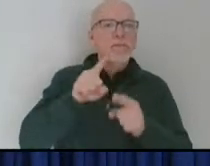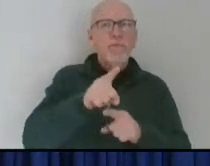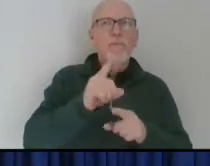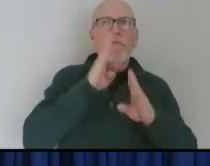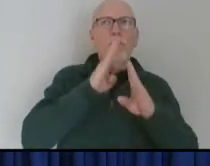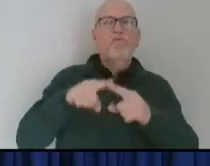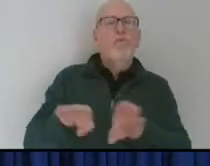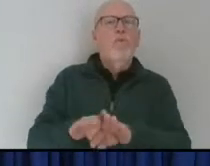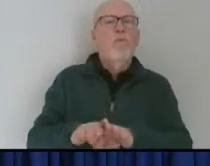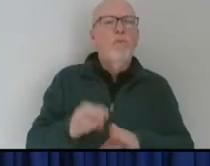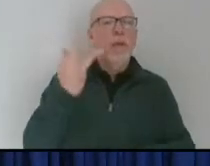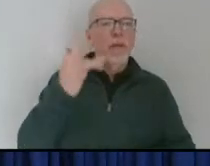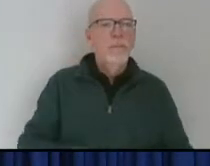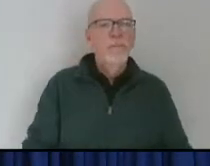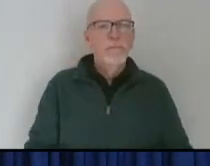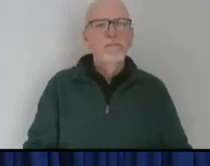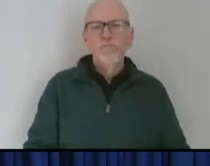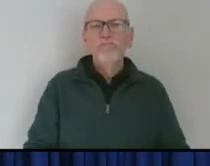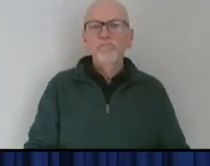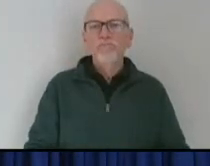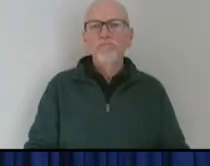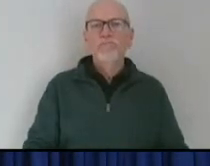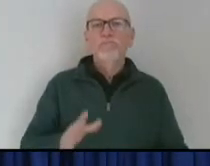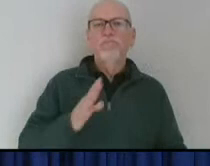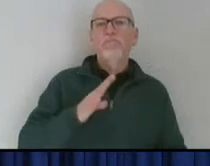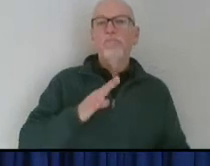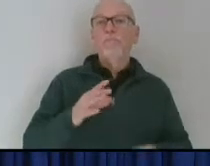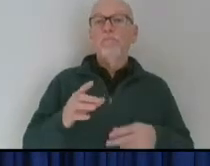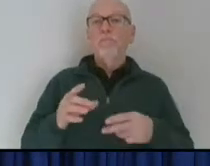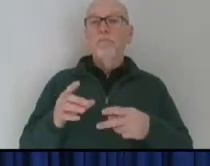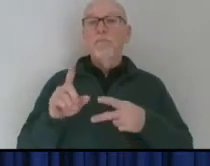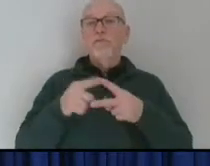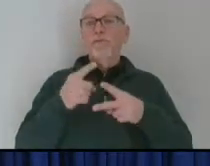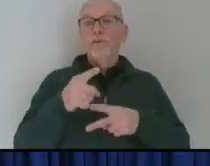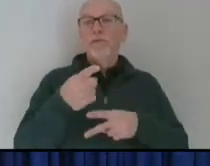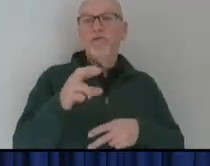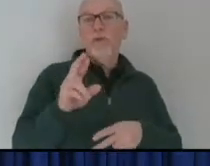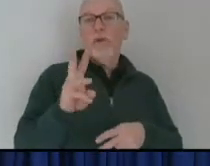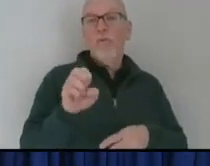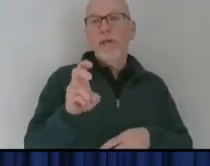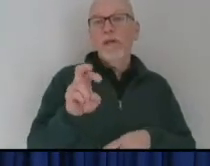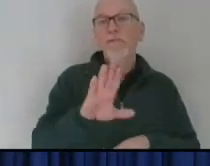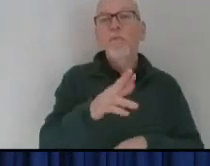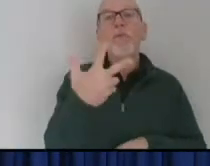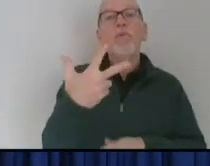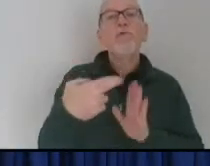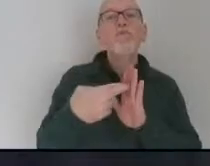take that step? Sure. Lindsay, you want to go first and give your 3 rules?